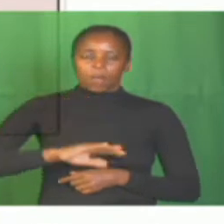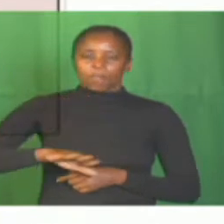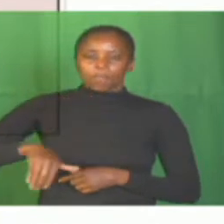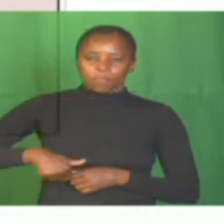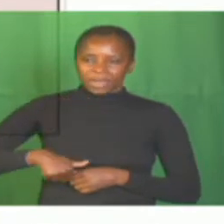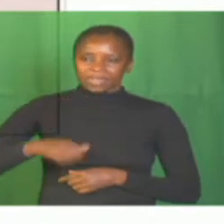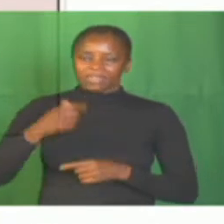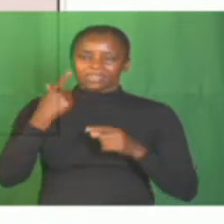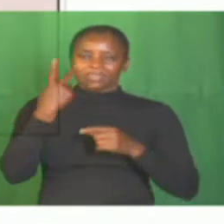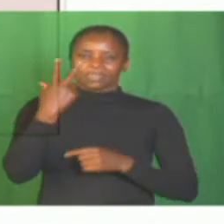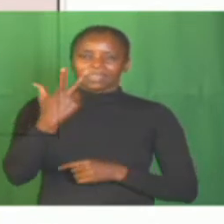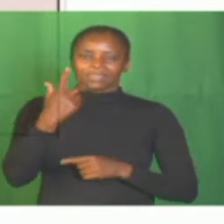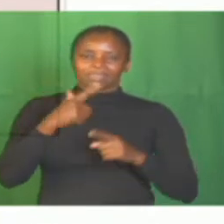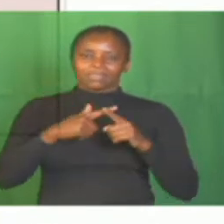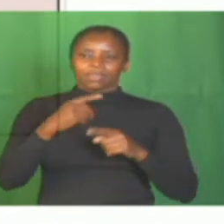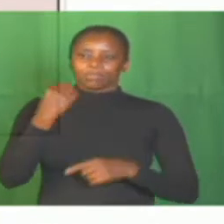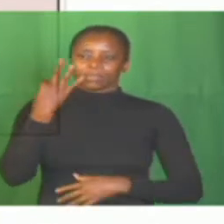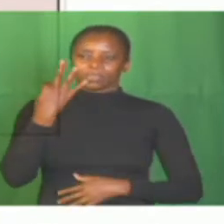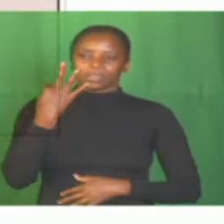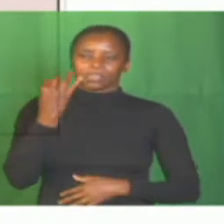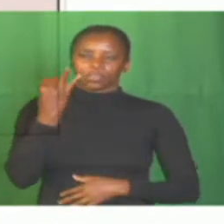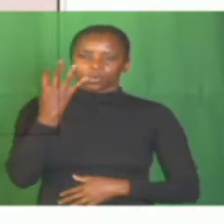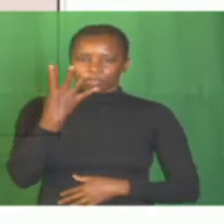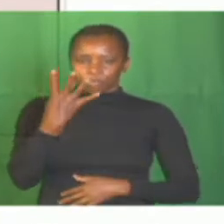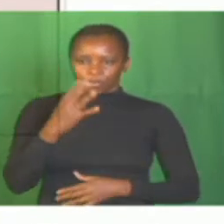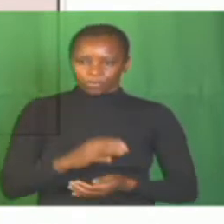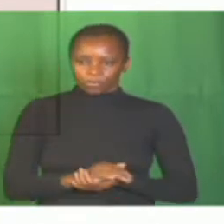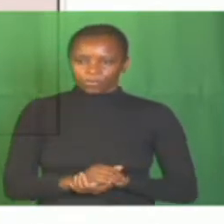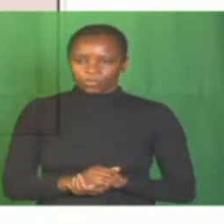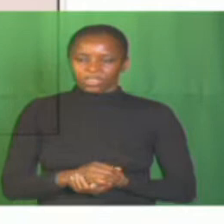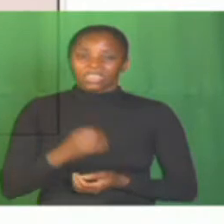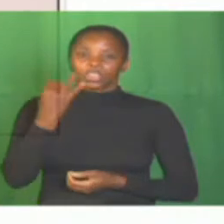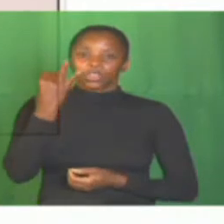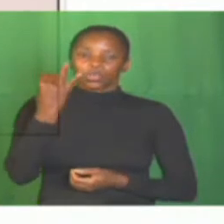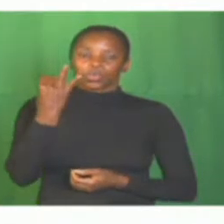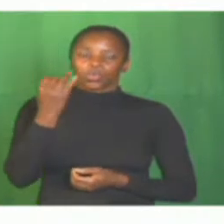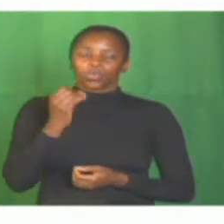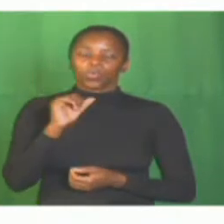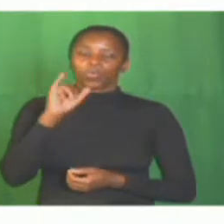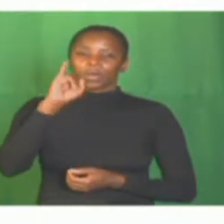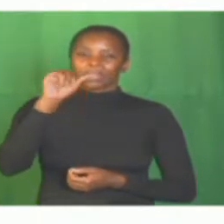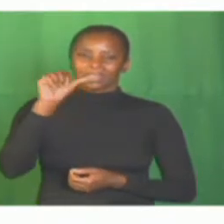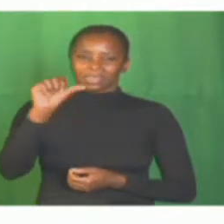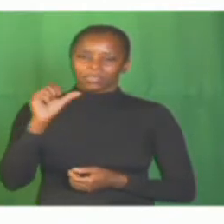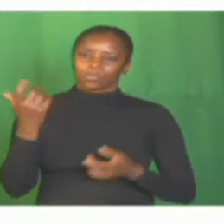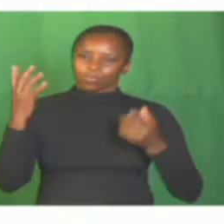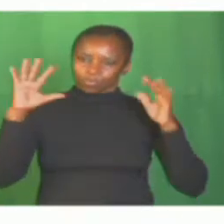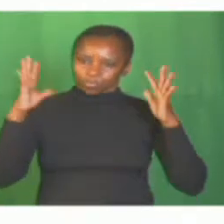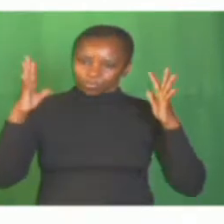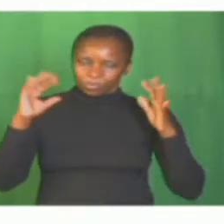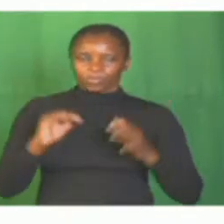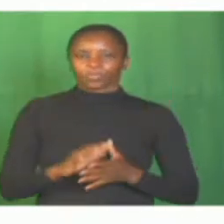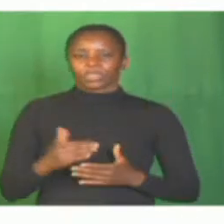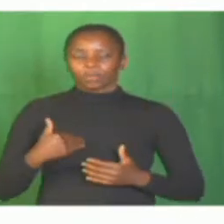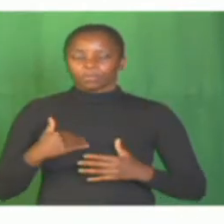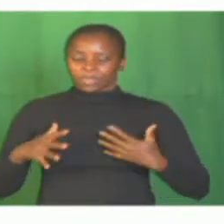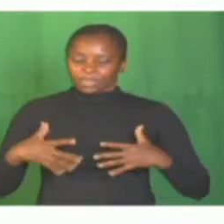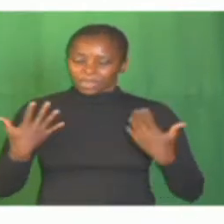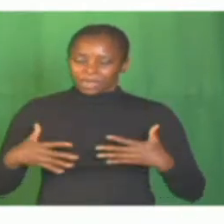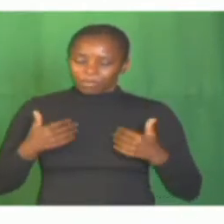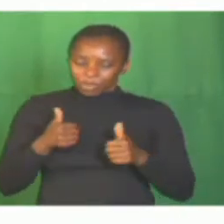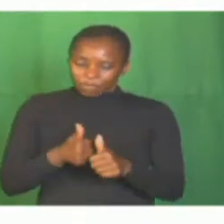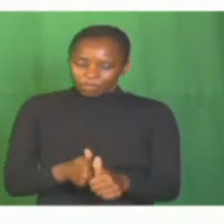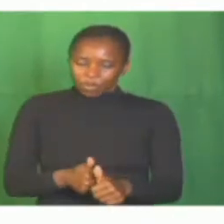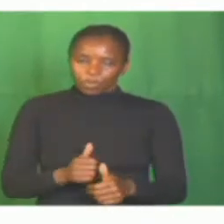which also gives us 216. That's wonderful. Congratulations, learner at home. I'm very happy that you are